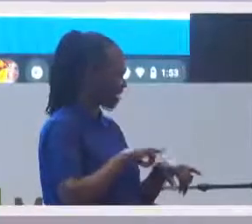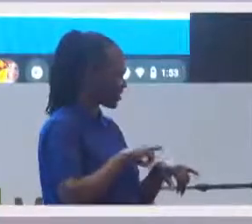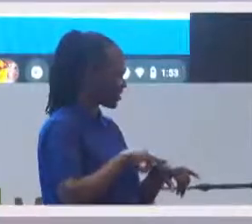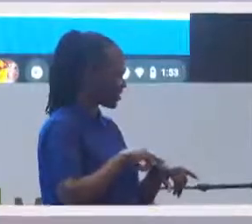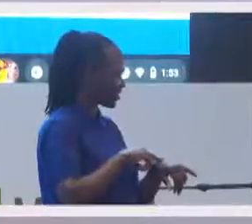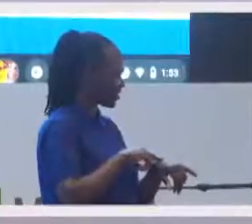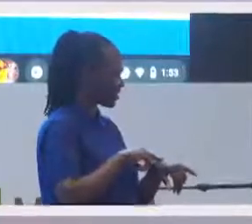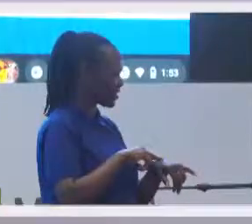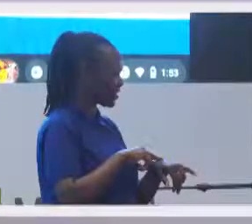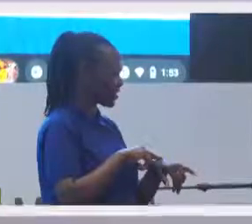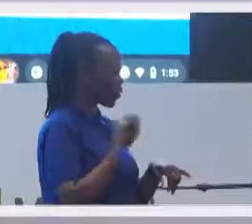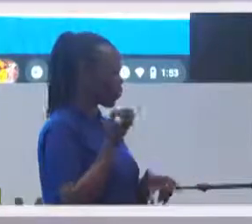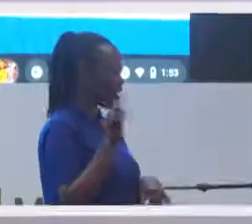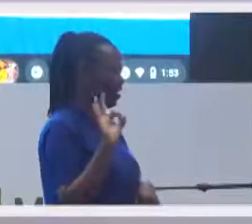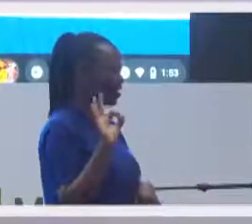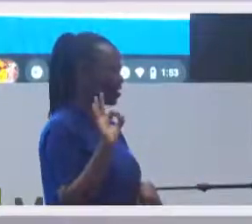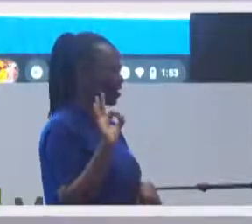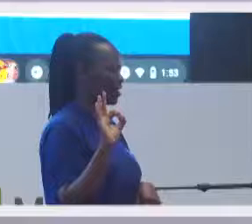wa